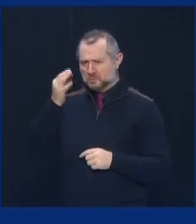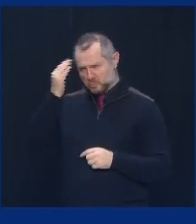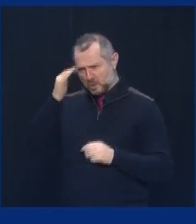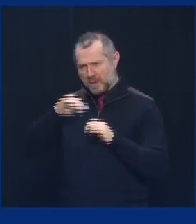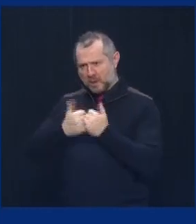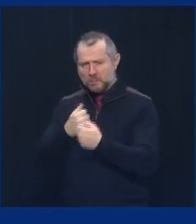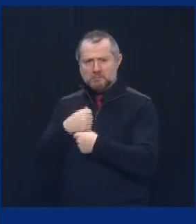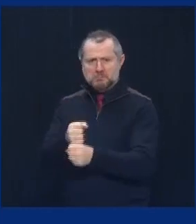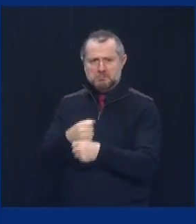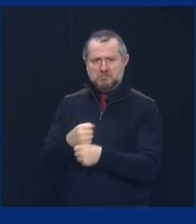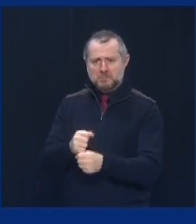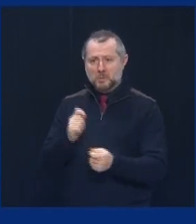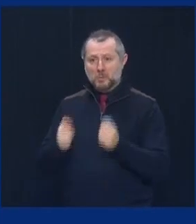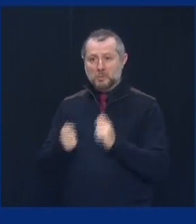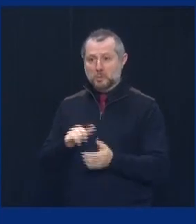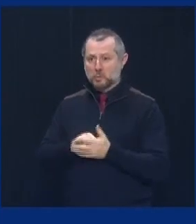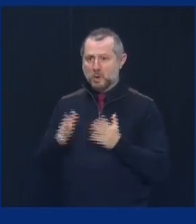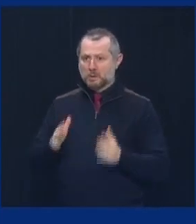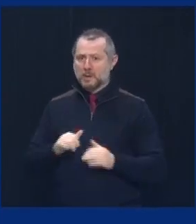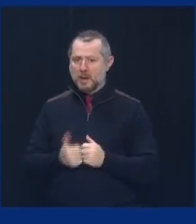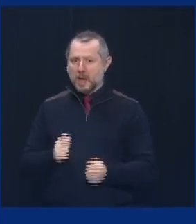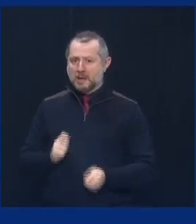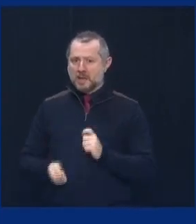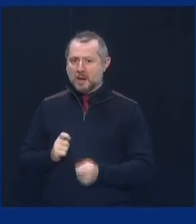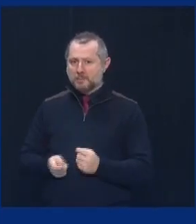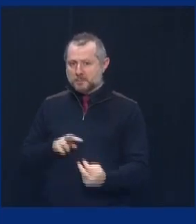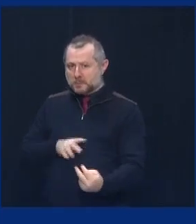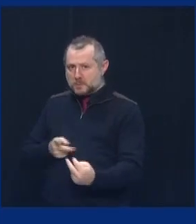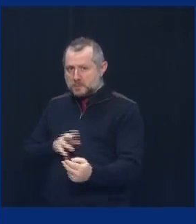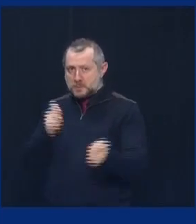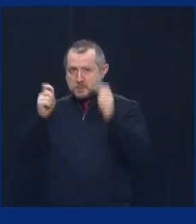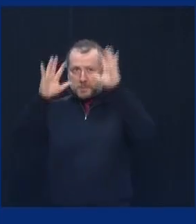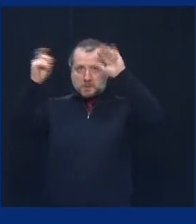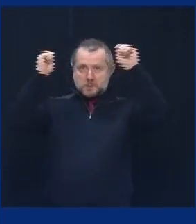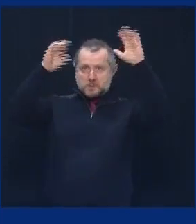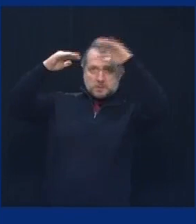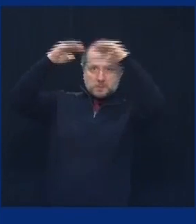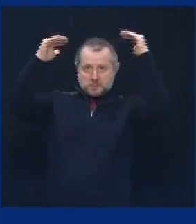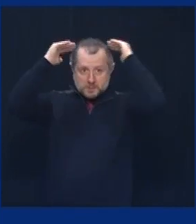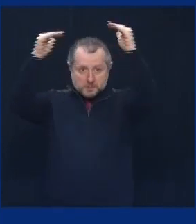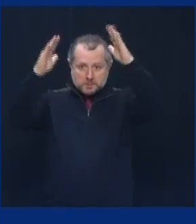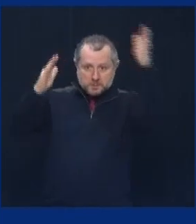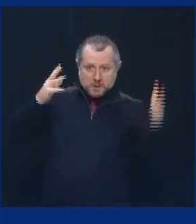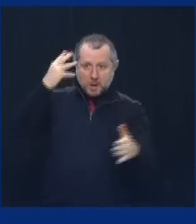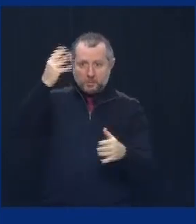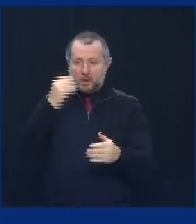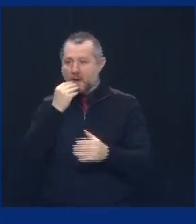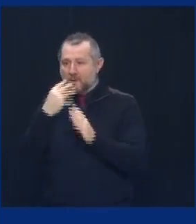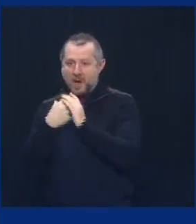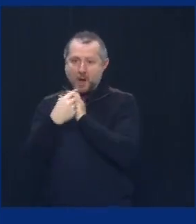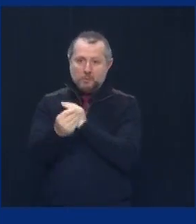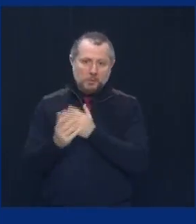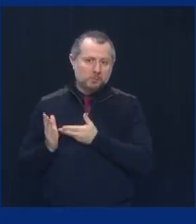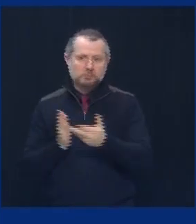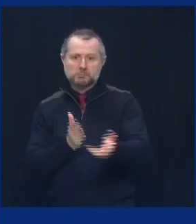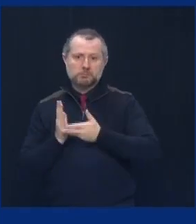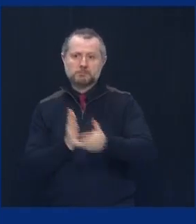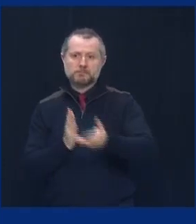have adapted to doing outside dining. And the takeout is an entirely